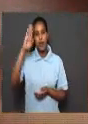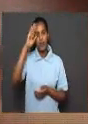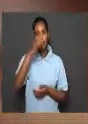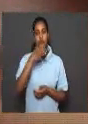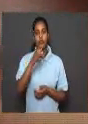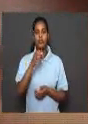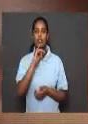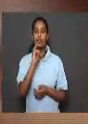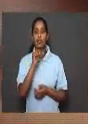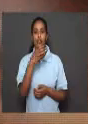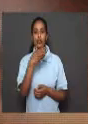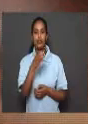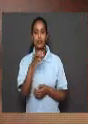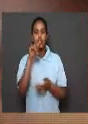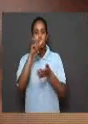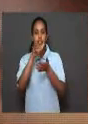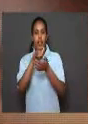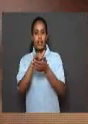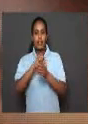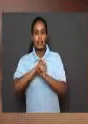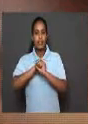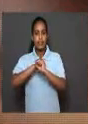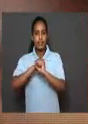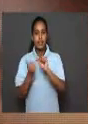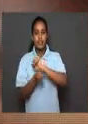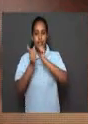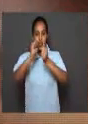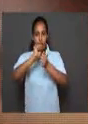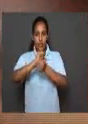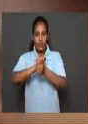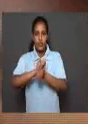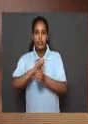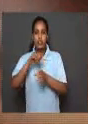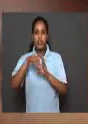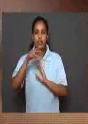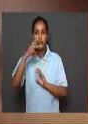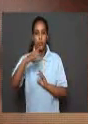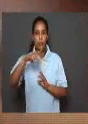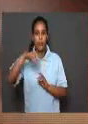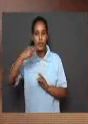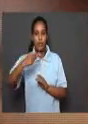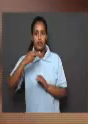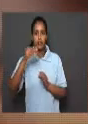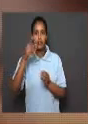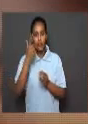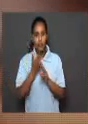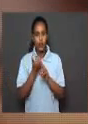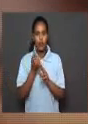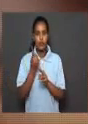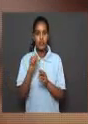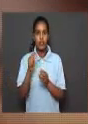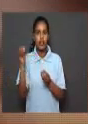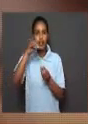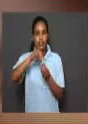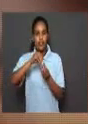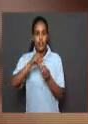solution is a solution that resists changes in pH from the addition of a